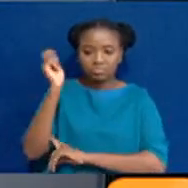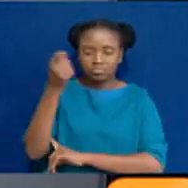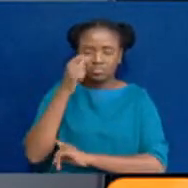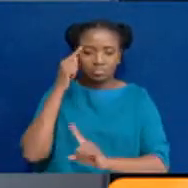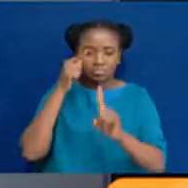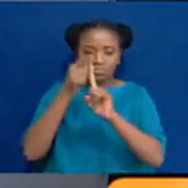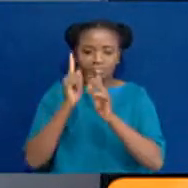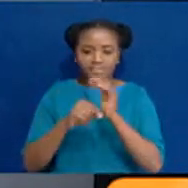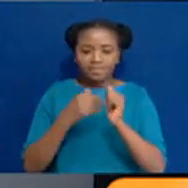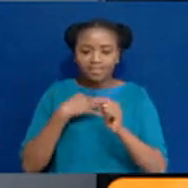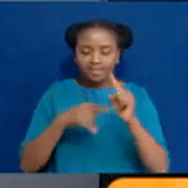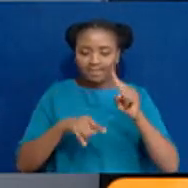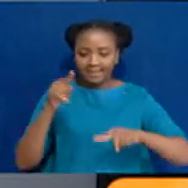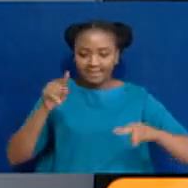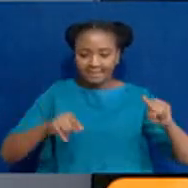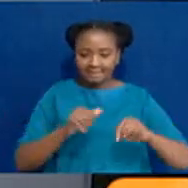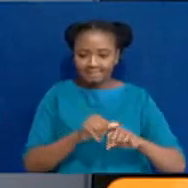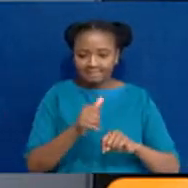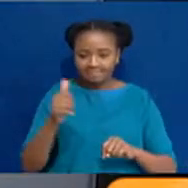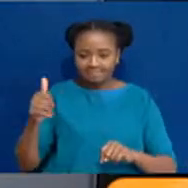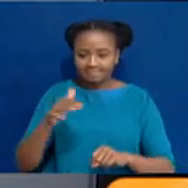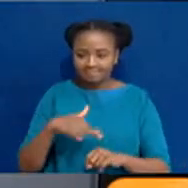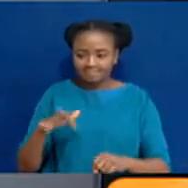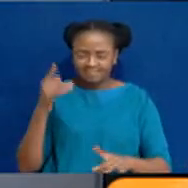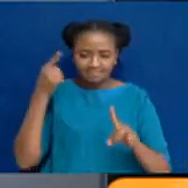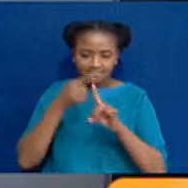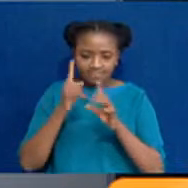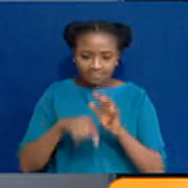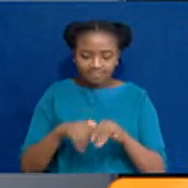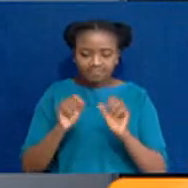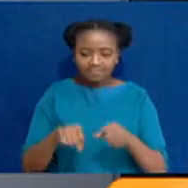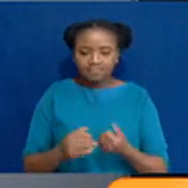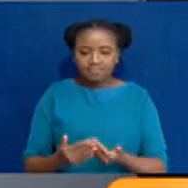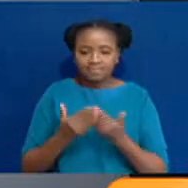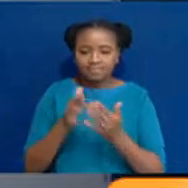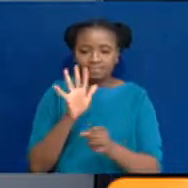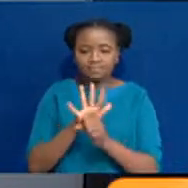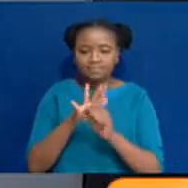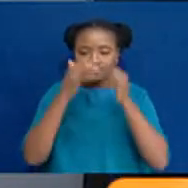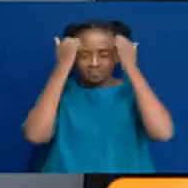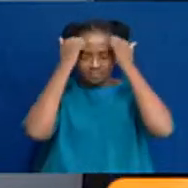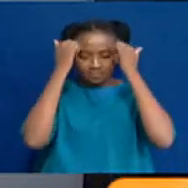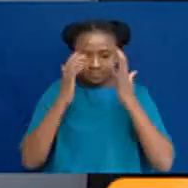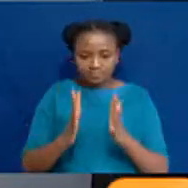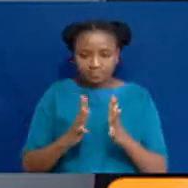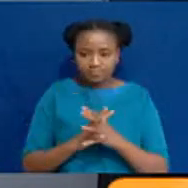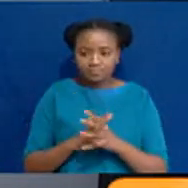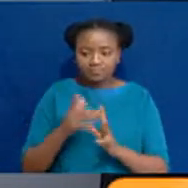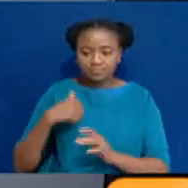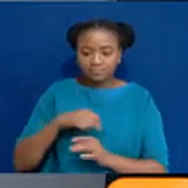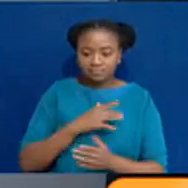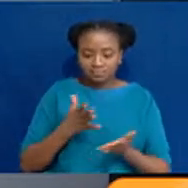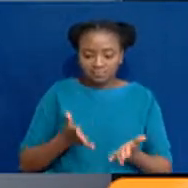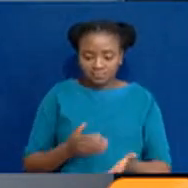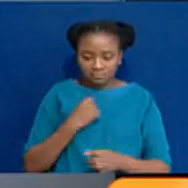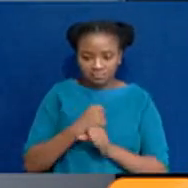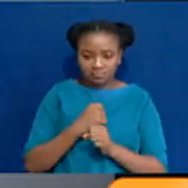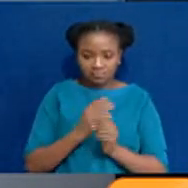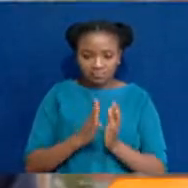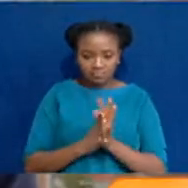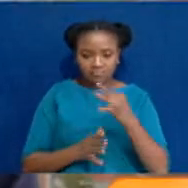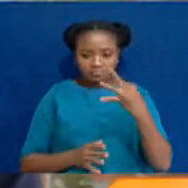to diversify into other disciplines to help as many needy students as possible. We've worked with three schools so far, but currently we just have